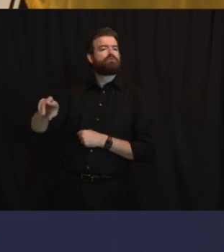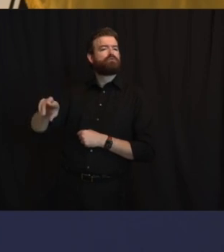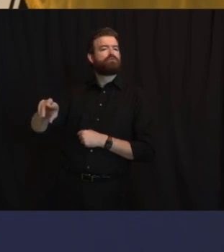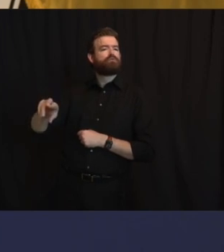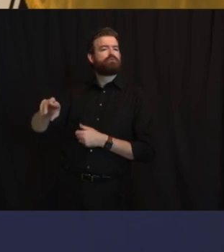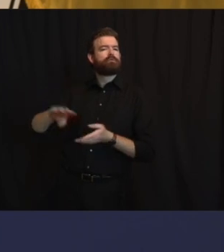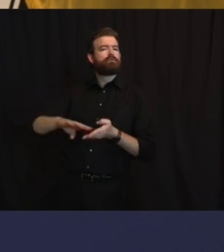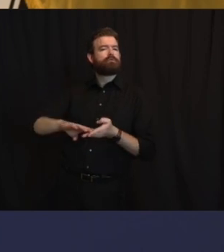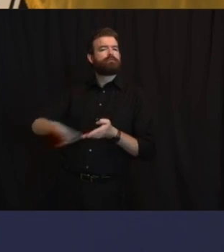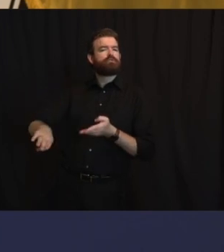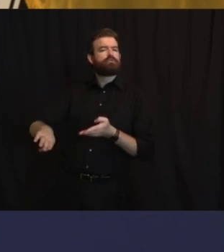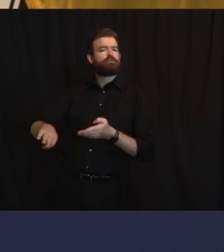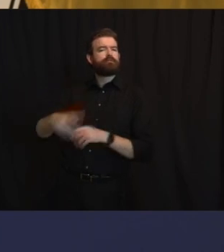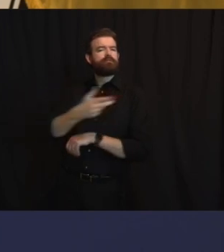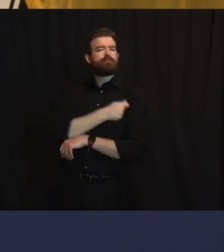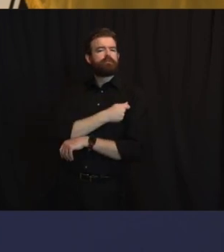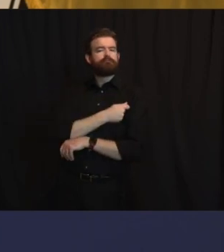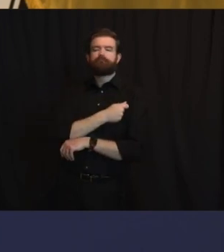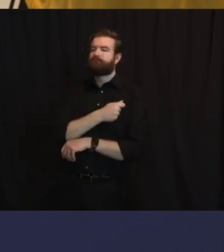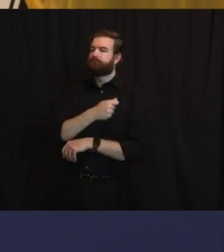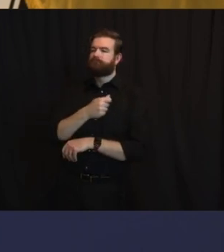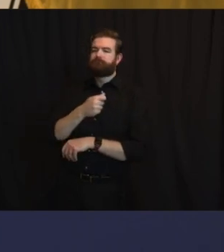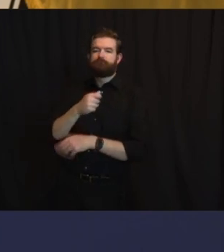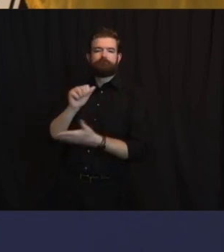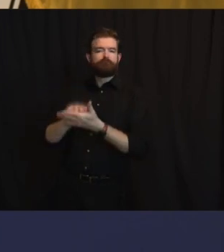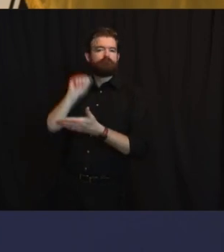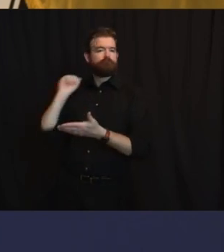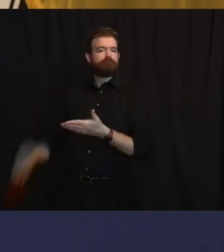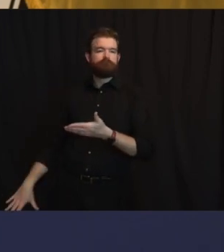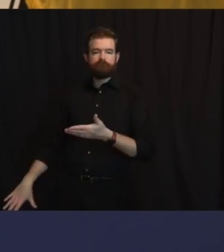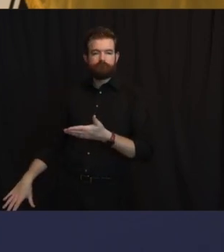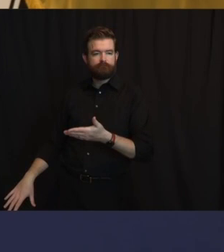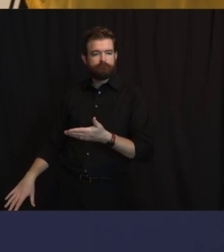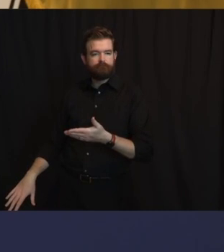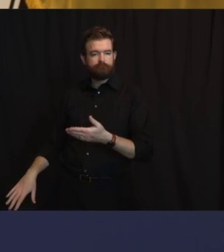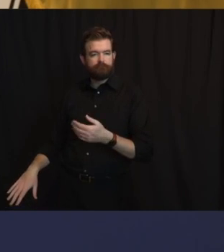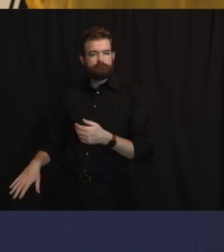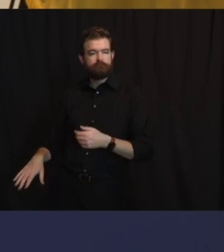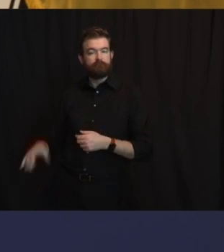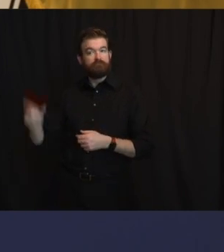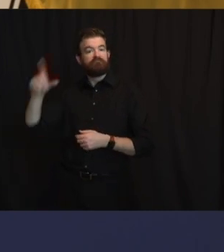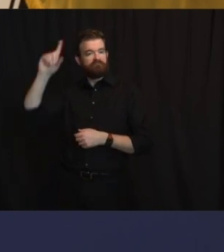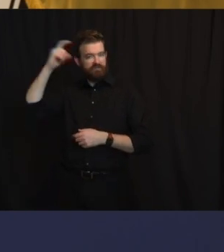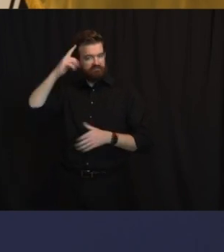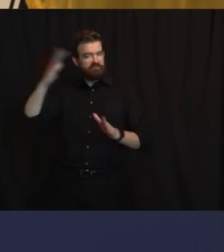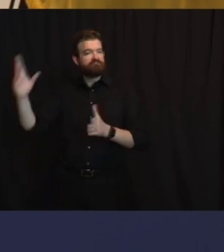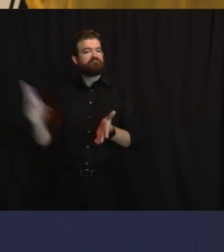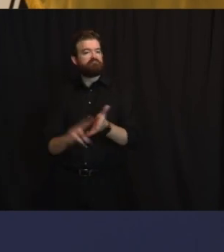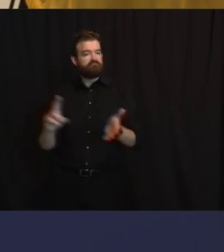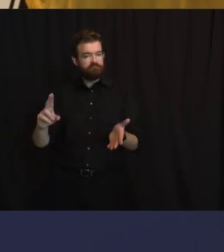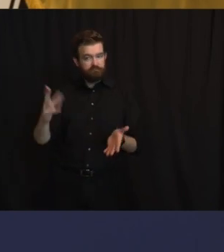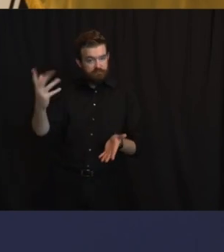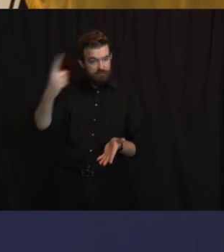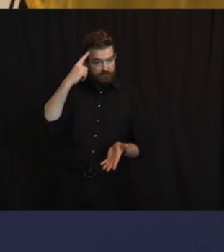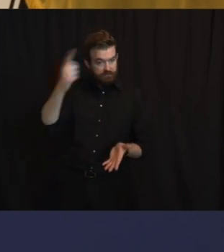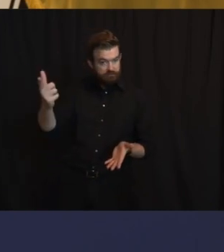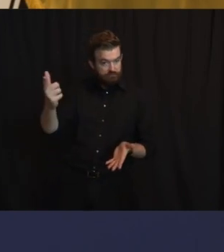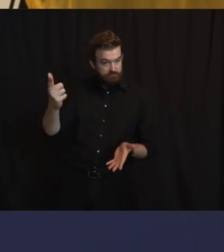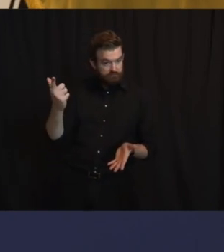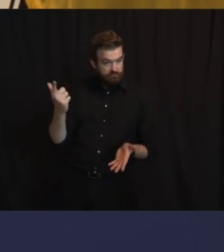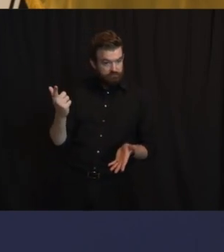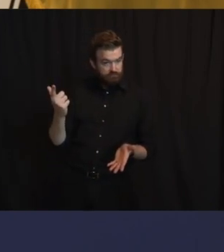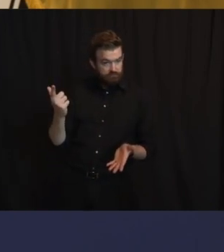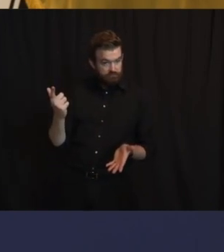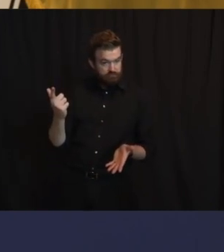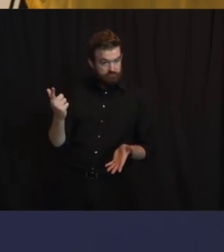it. A similar bill failed to get enough votes in New Jersey last year. What's your reaction to Connecticut's bill, and do you support ending non-medical exemptions to